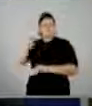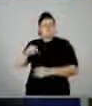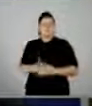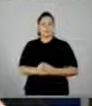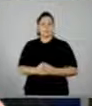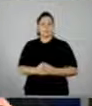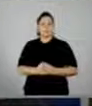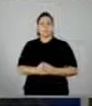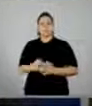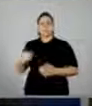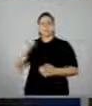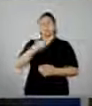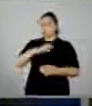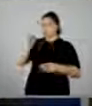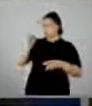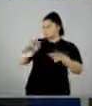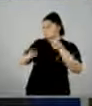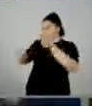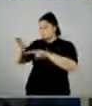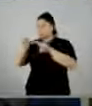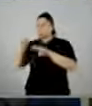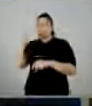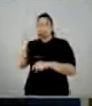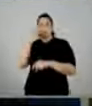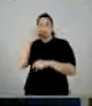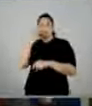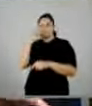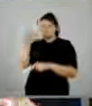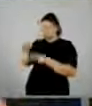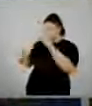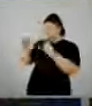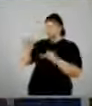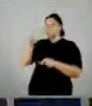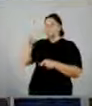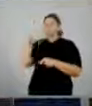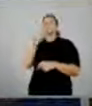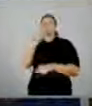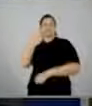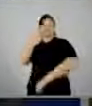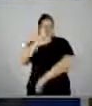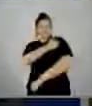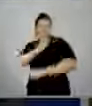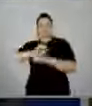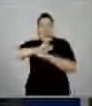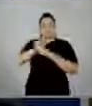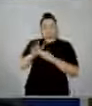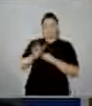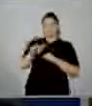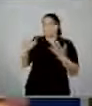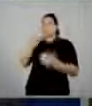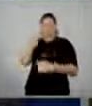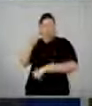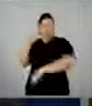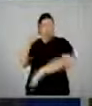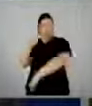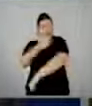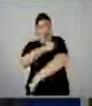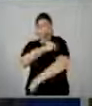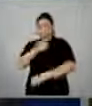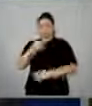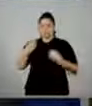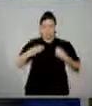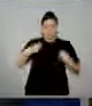particular adverse events related to the COVID vaccines or the flu vaccines for that matter, if you give both of them